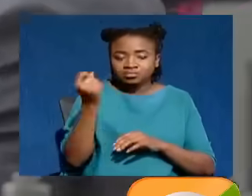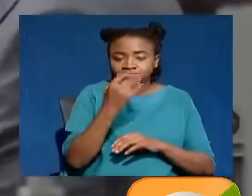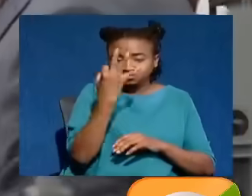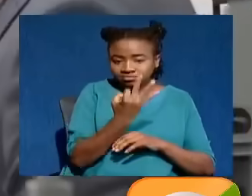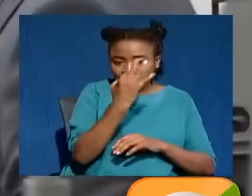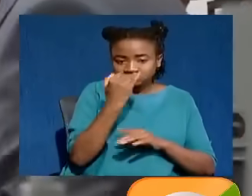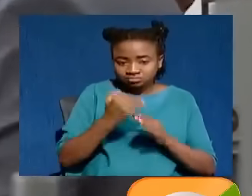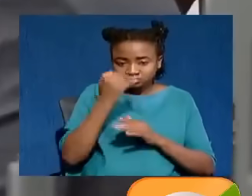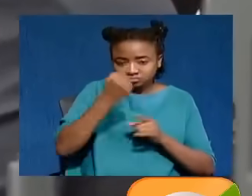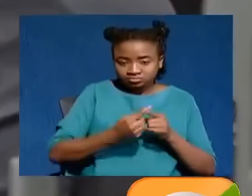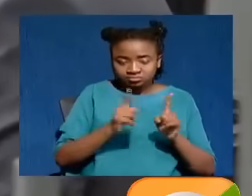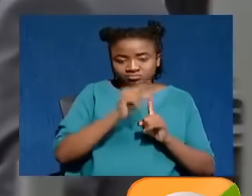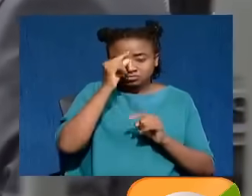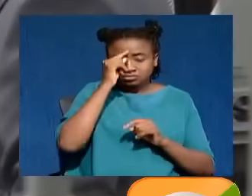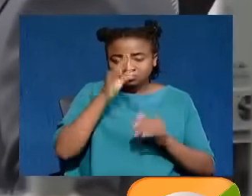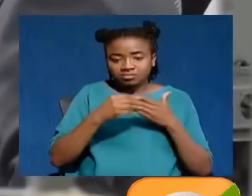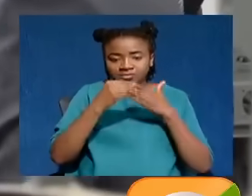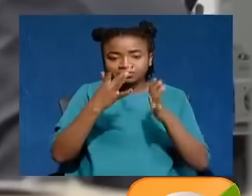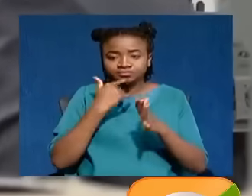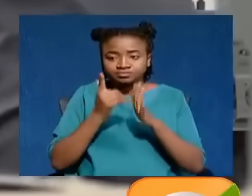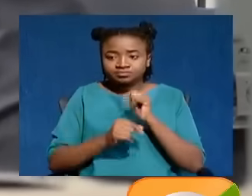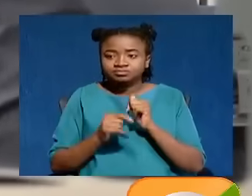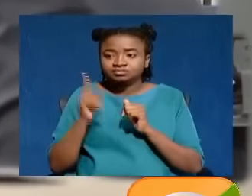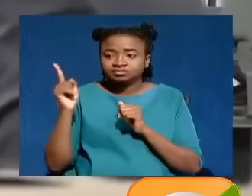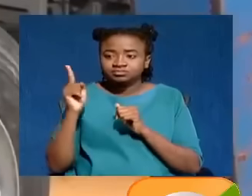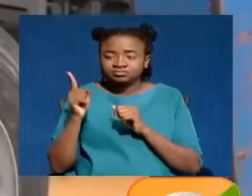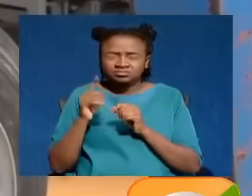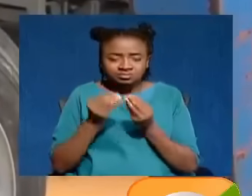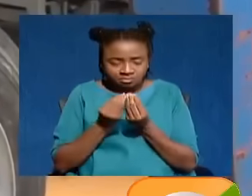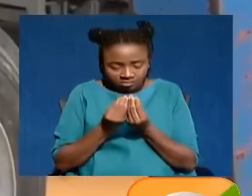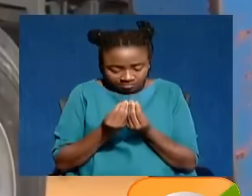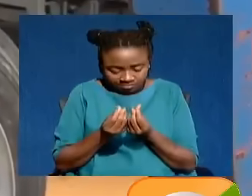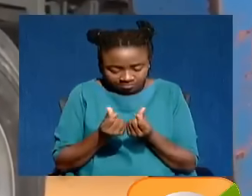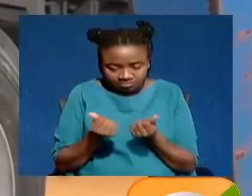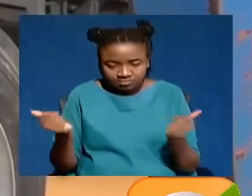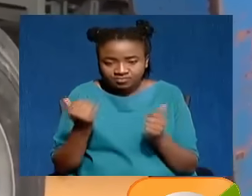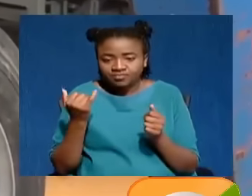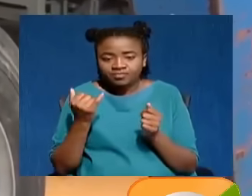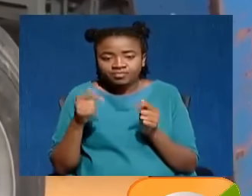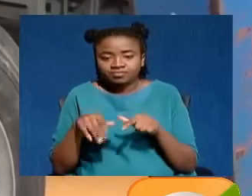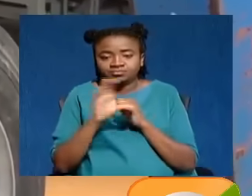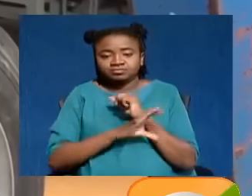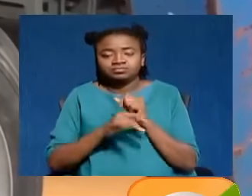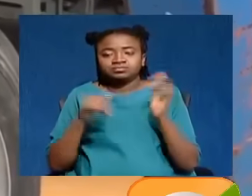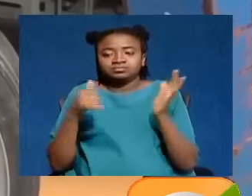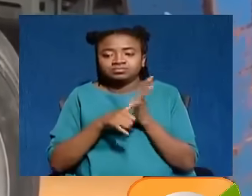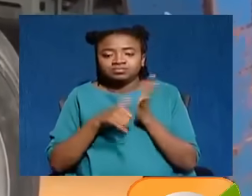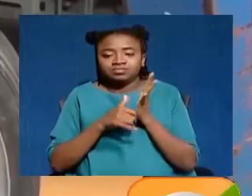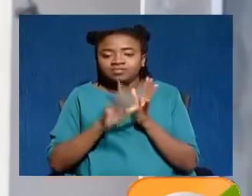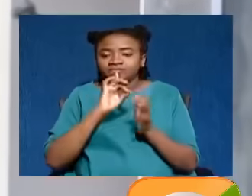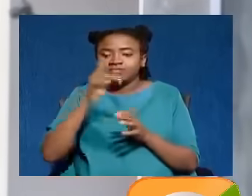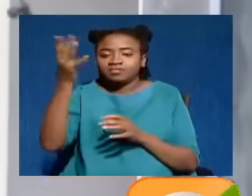Government leaders are optimistic, saying electric mobility is a solution to the country's largest import bill,